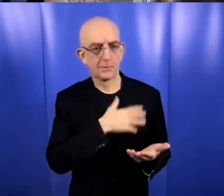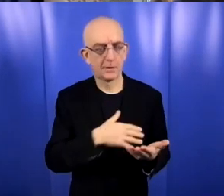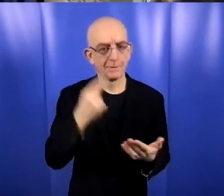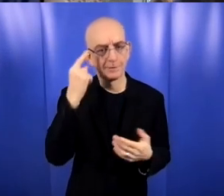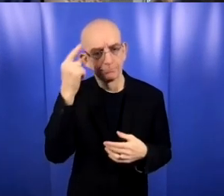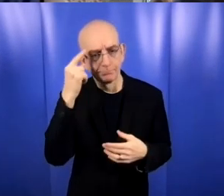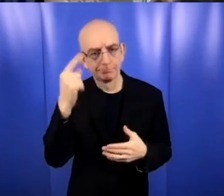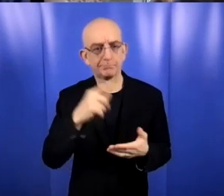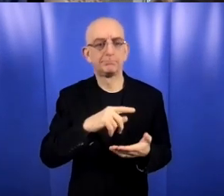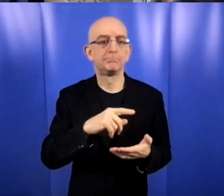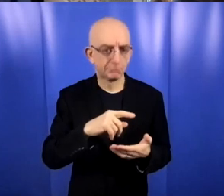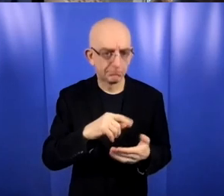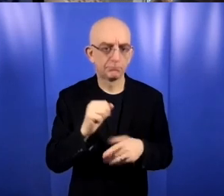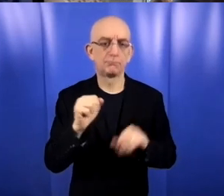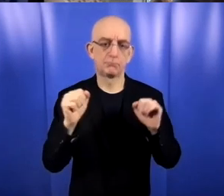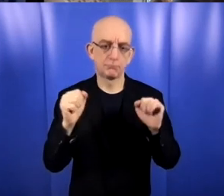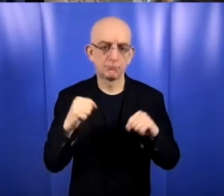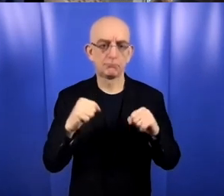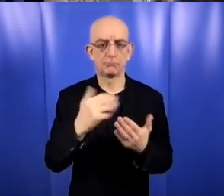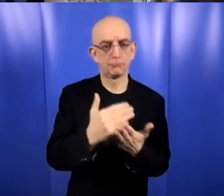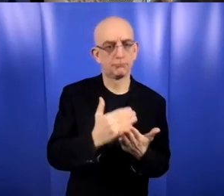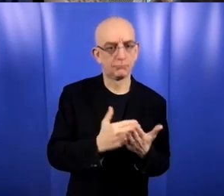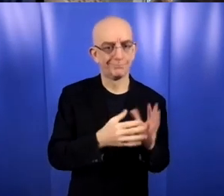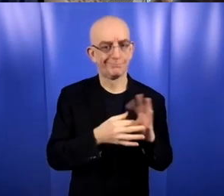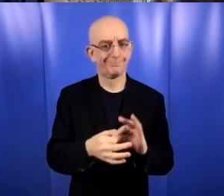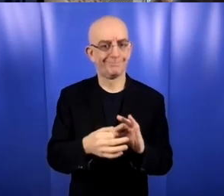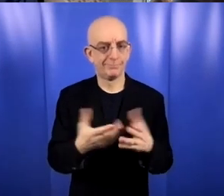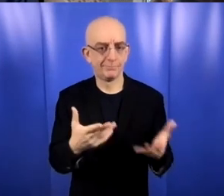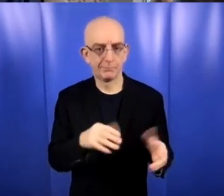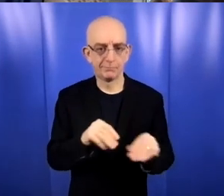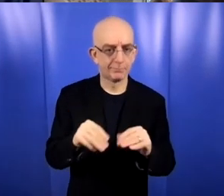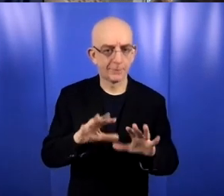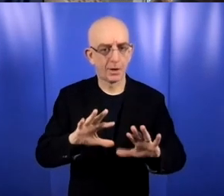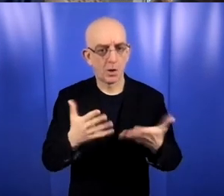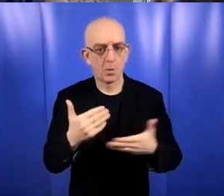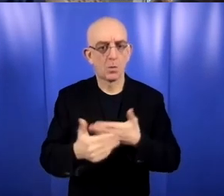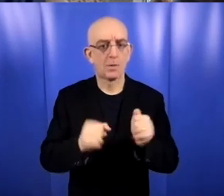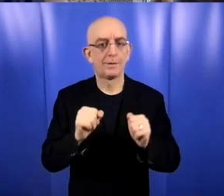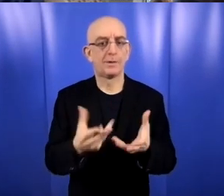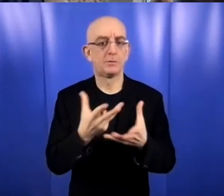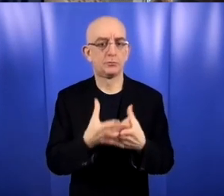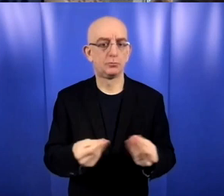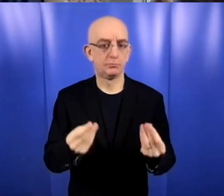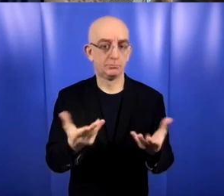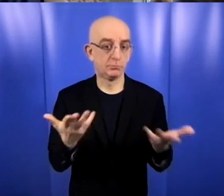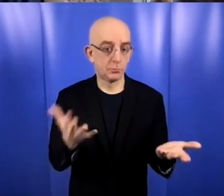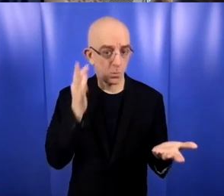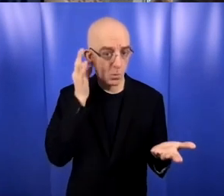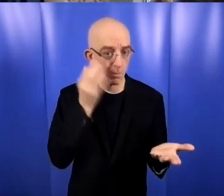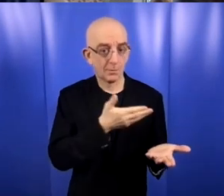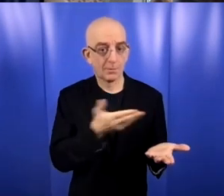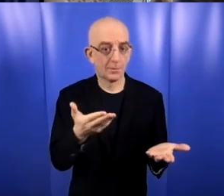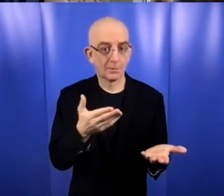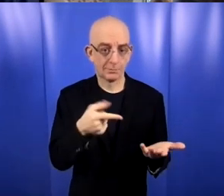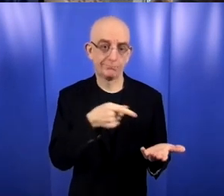during displacement, but women as part of planning for the end of displacement. And UNHCR has always been